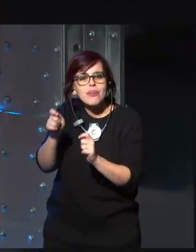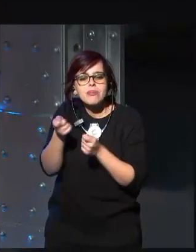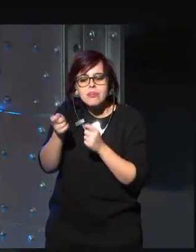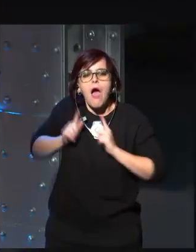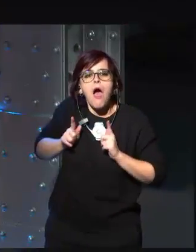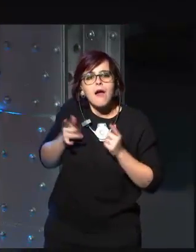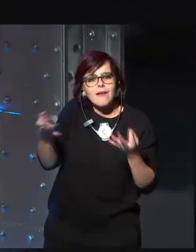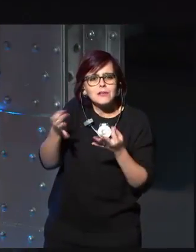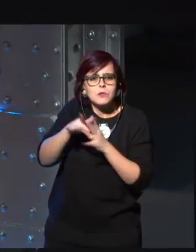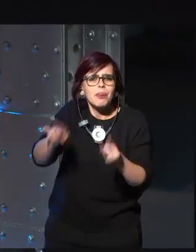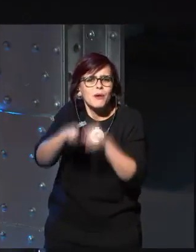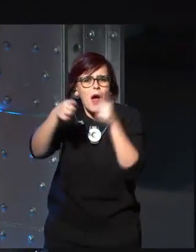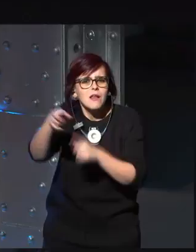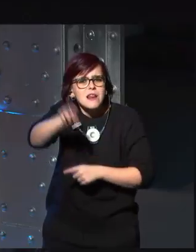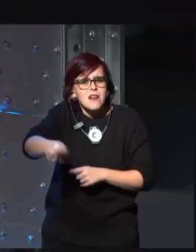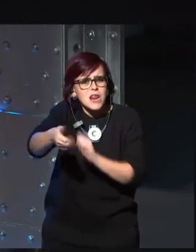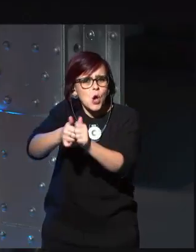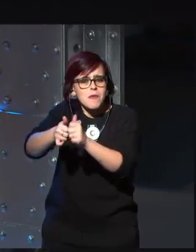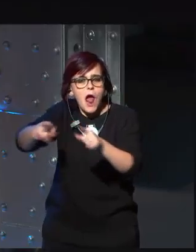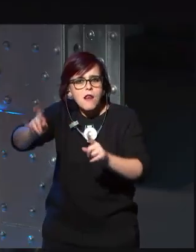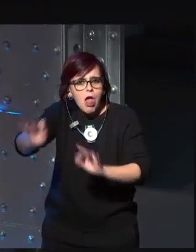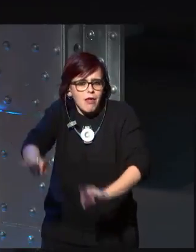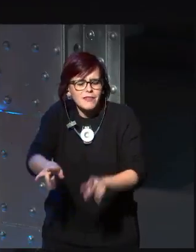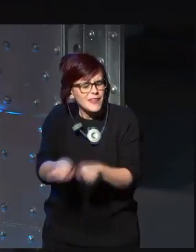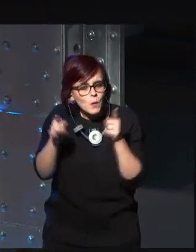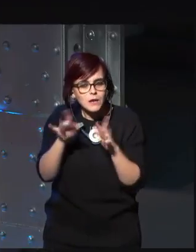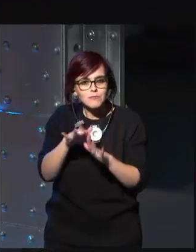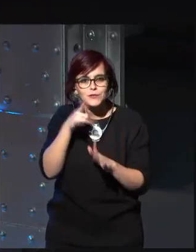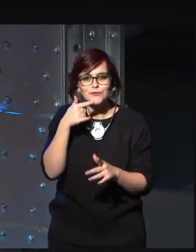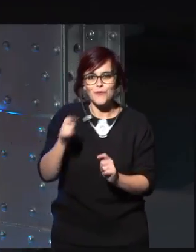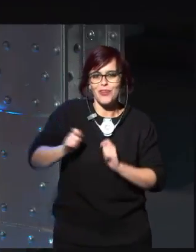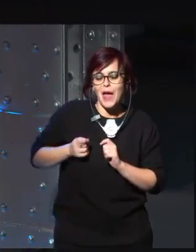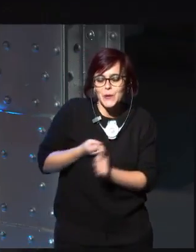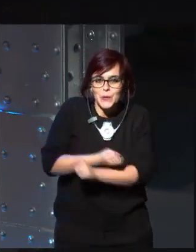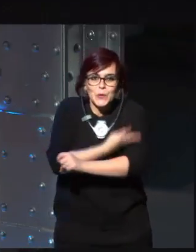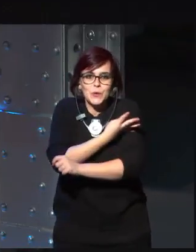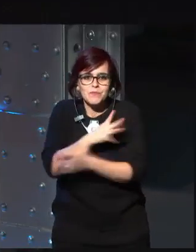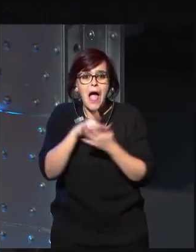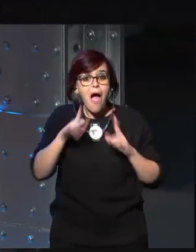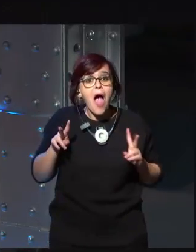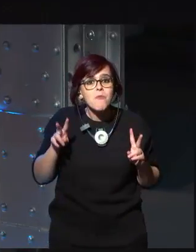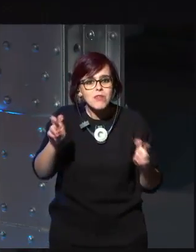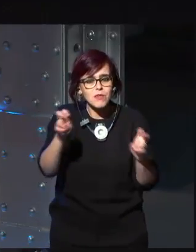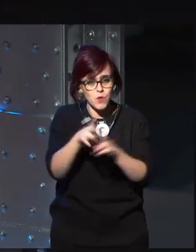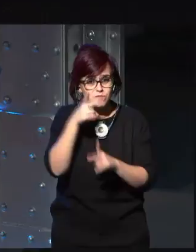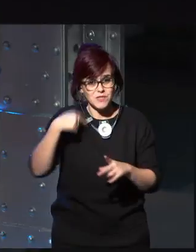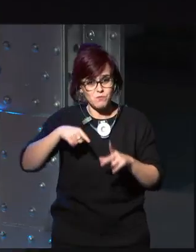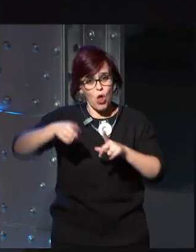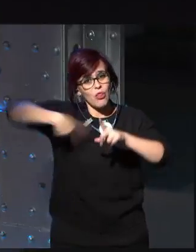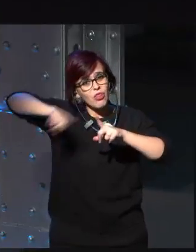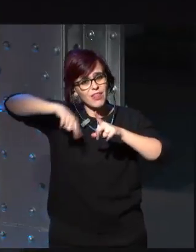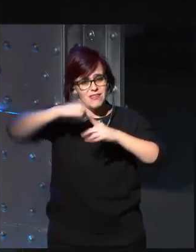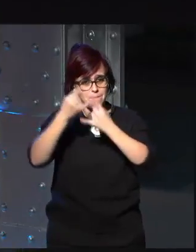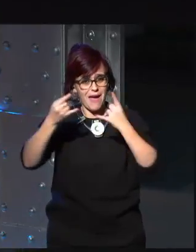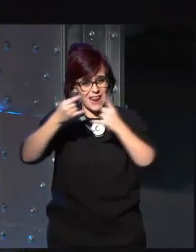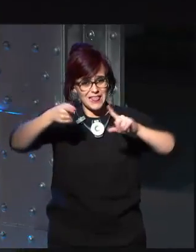of magnetic tape, the first recording engineers saw it as a way to reproduce things even more truthfully. And some of the early magnetic tape recordings